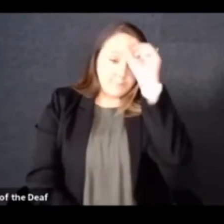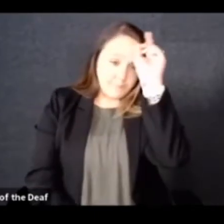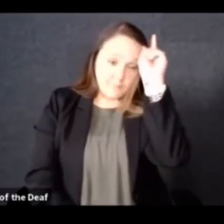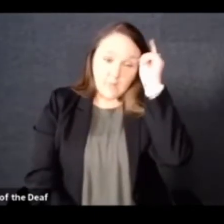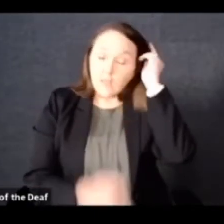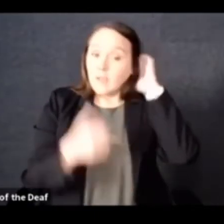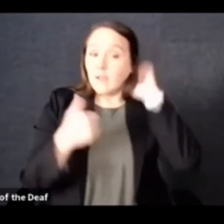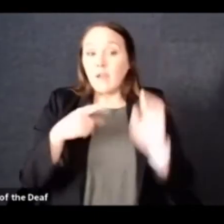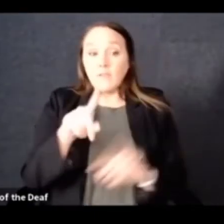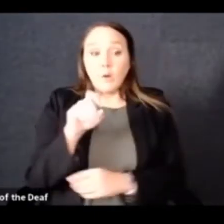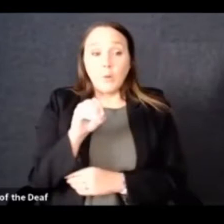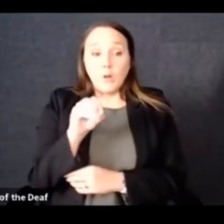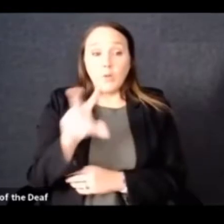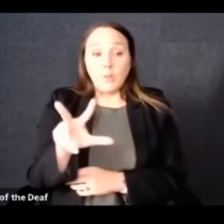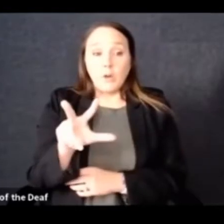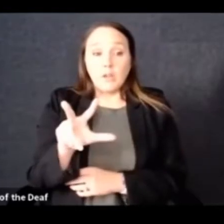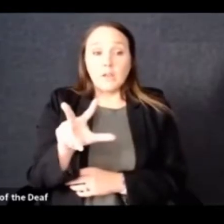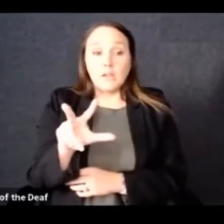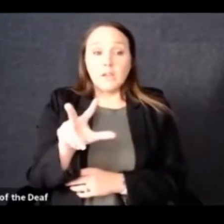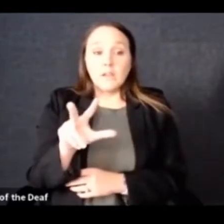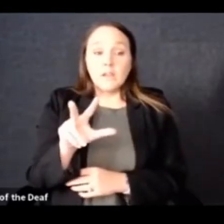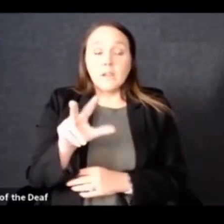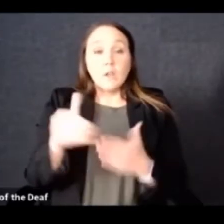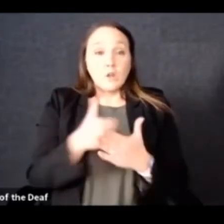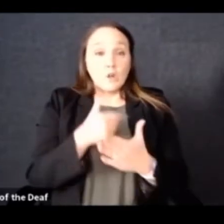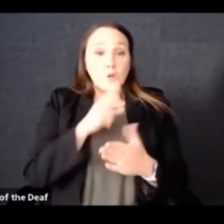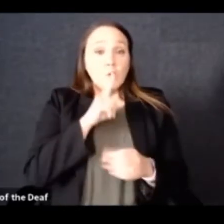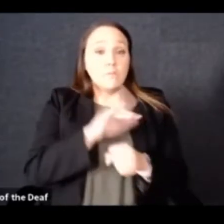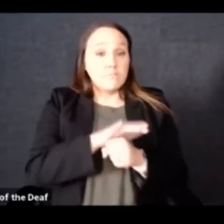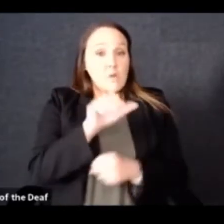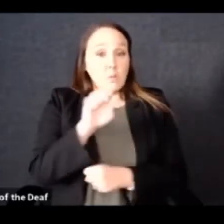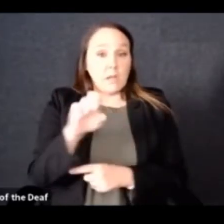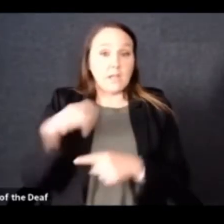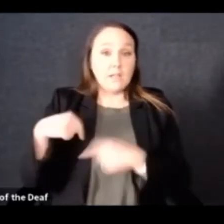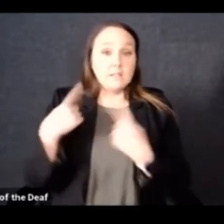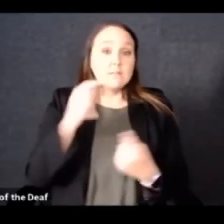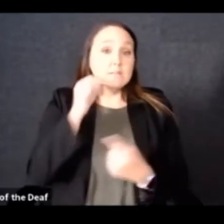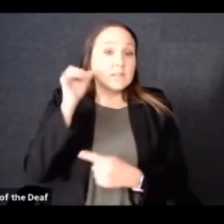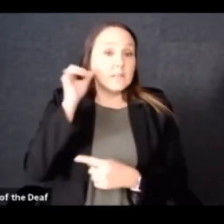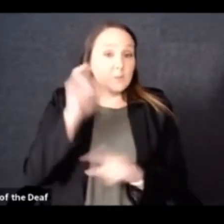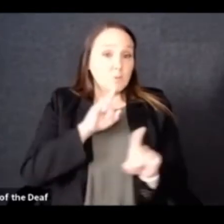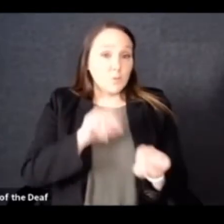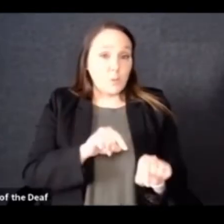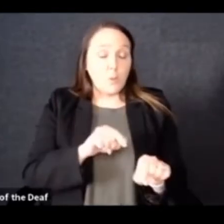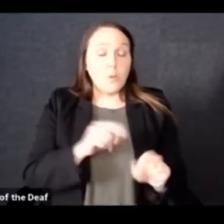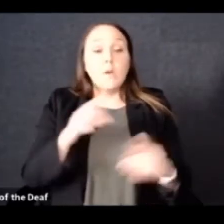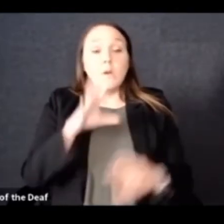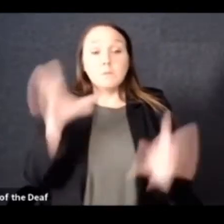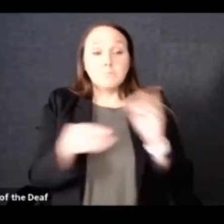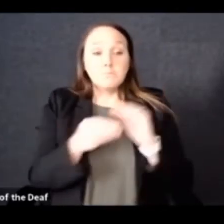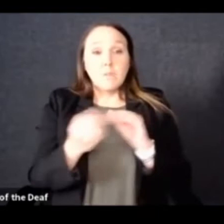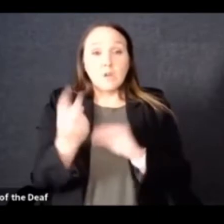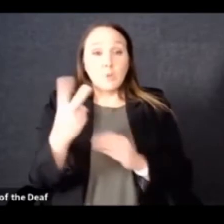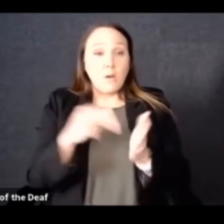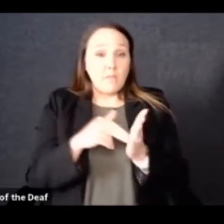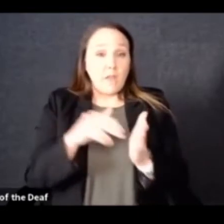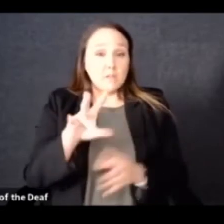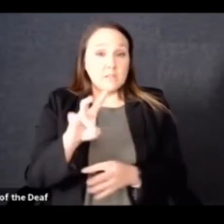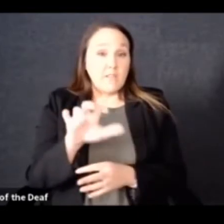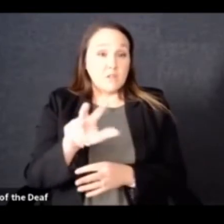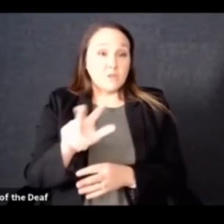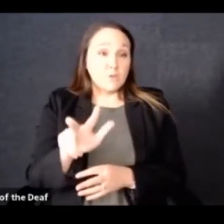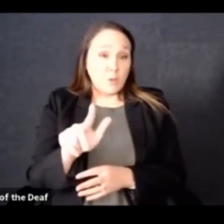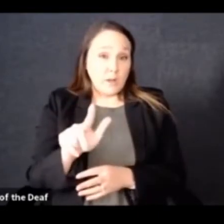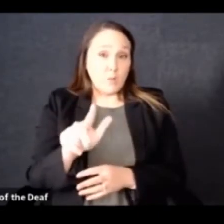We have 103 new confirmed cases since yesterday's report, giving us